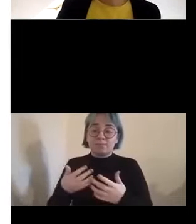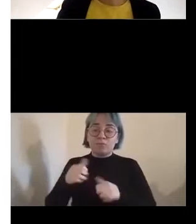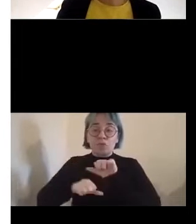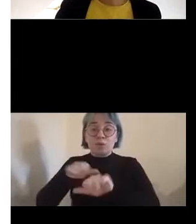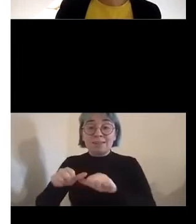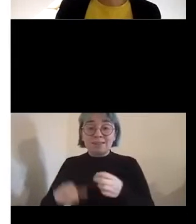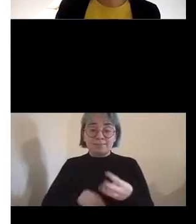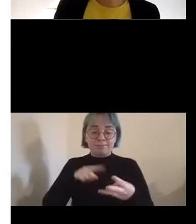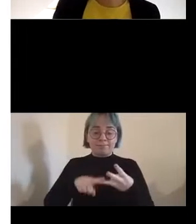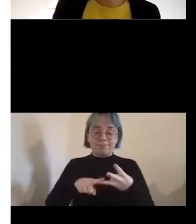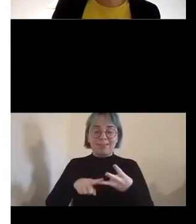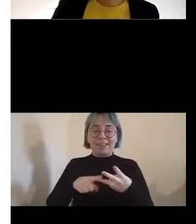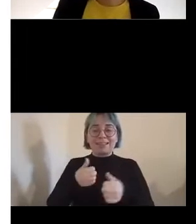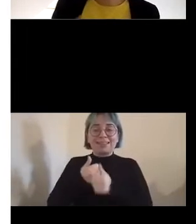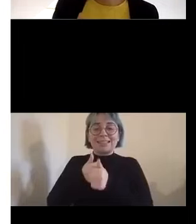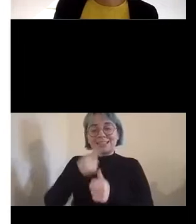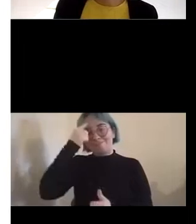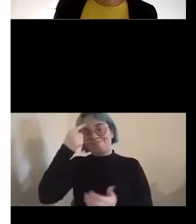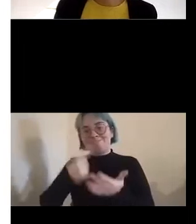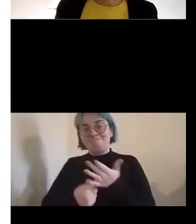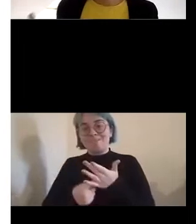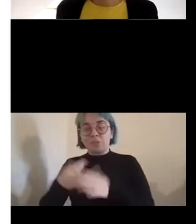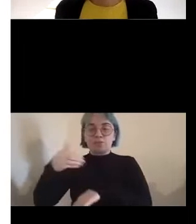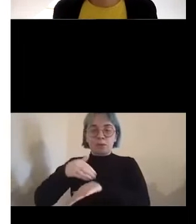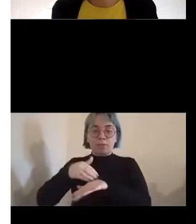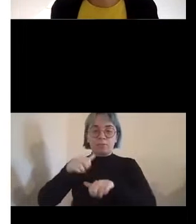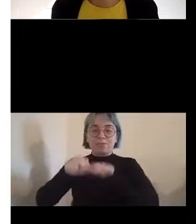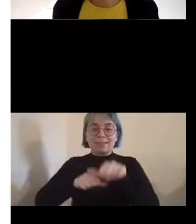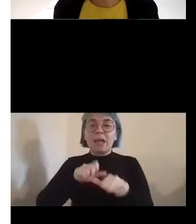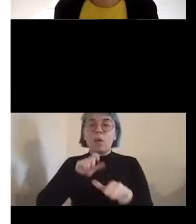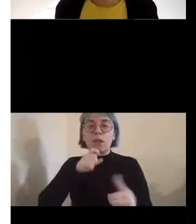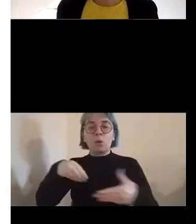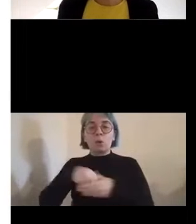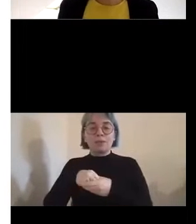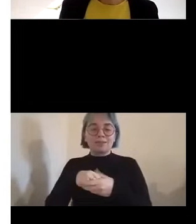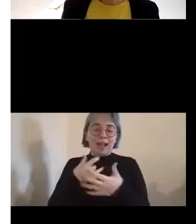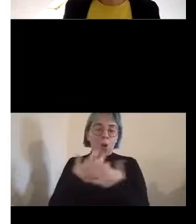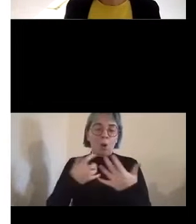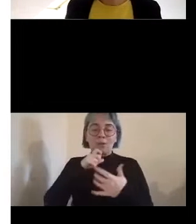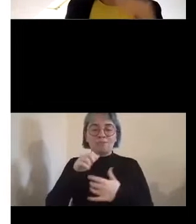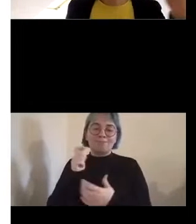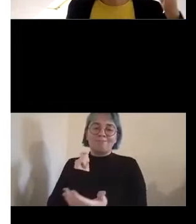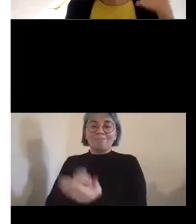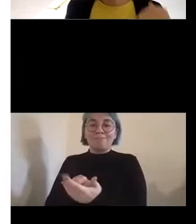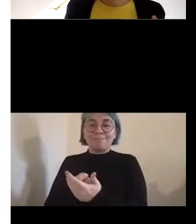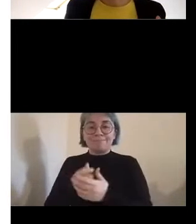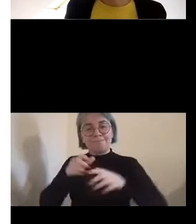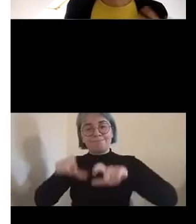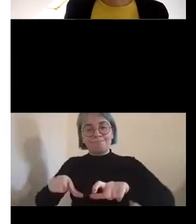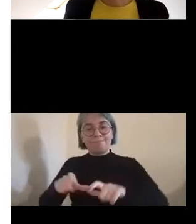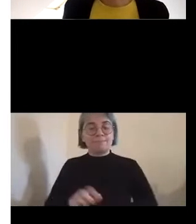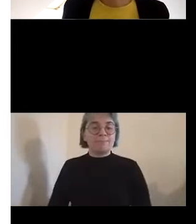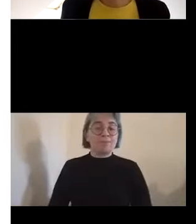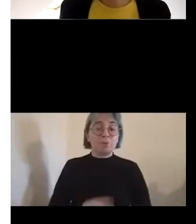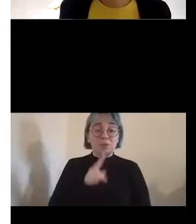in taking any decisions in criminal proceedings, including sentencing. So you can see here that actually